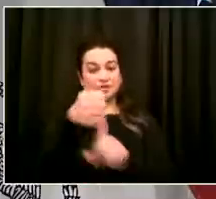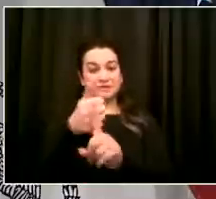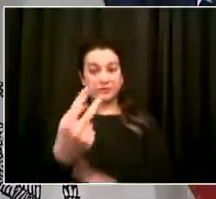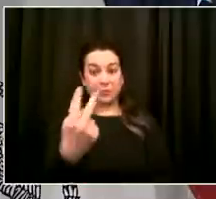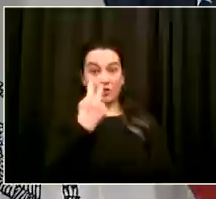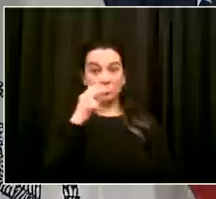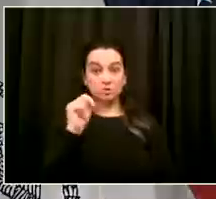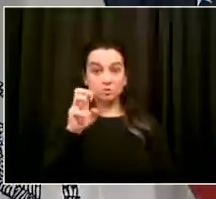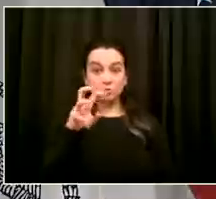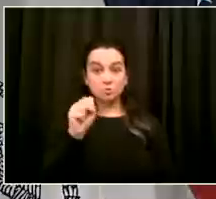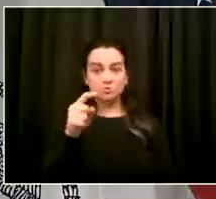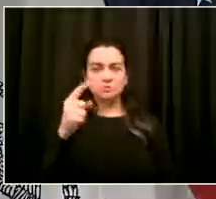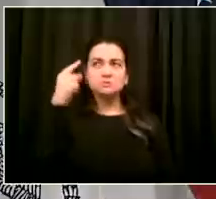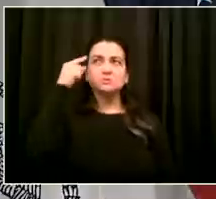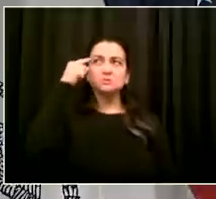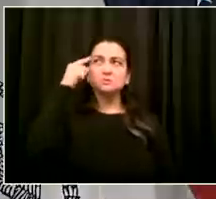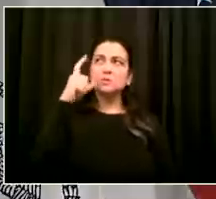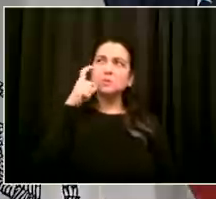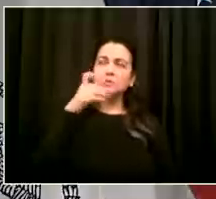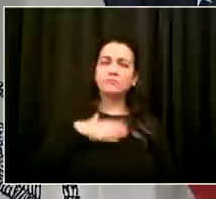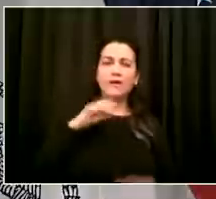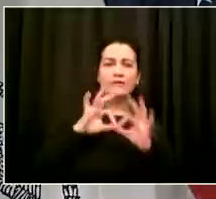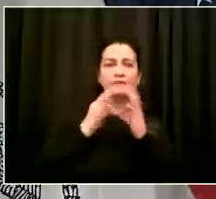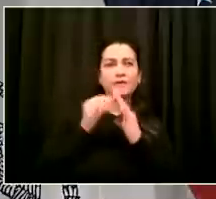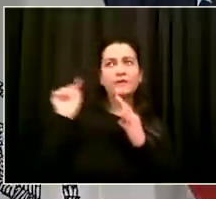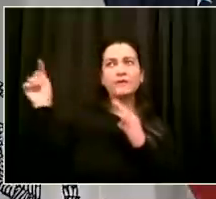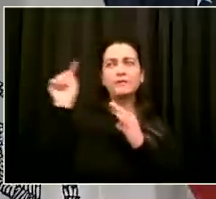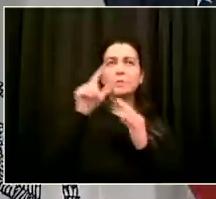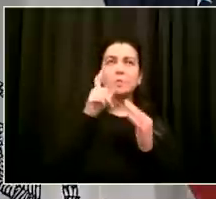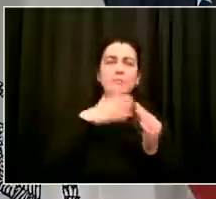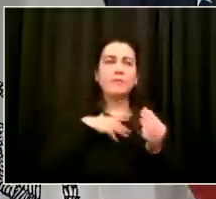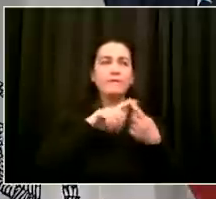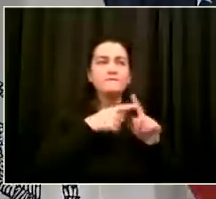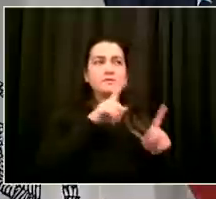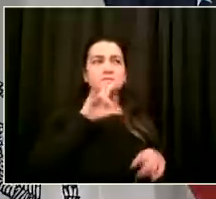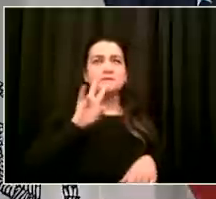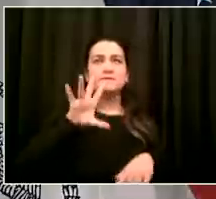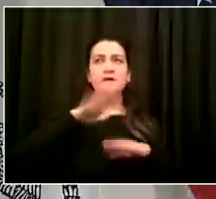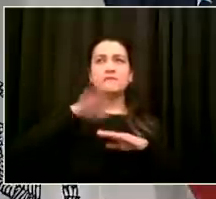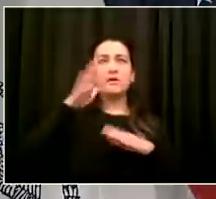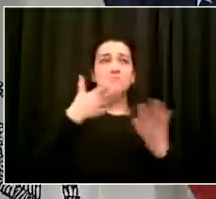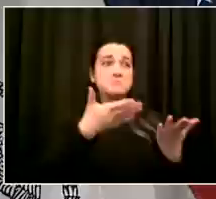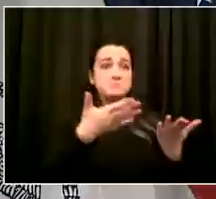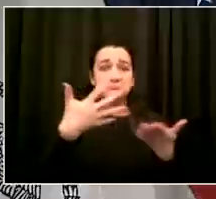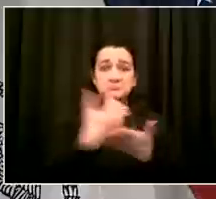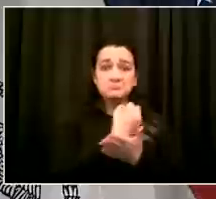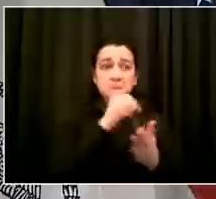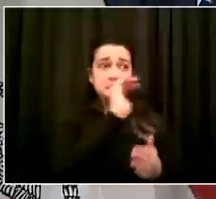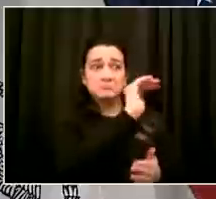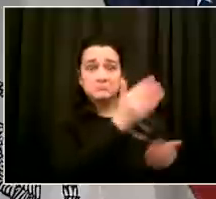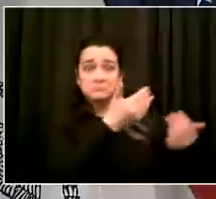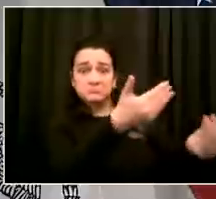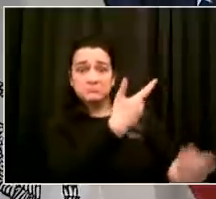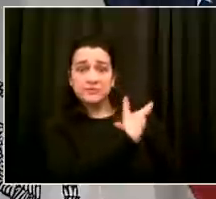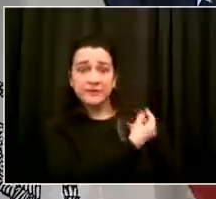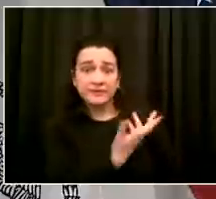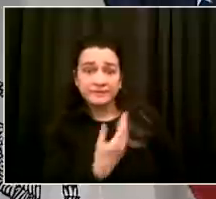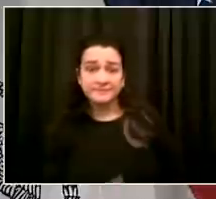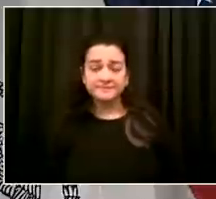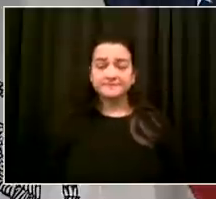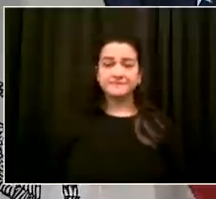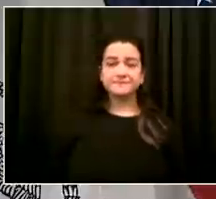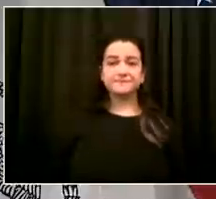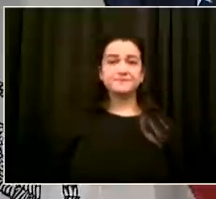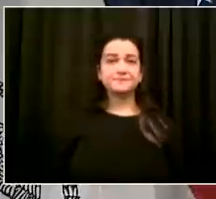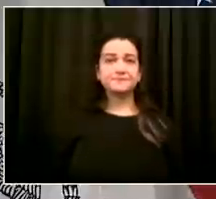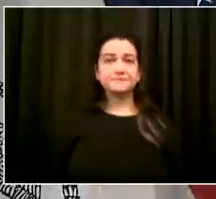Marsha, amazing woman from Southeast Queens, her son made sure she got the appointment, drove her to it, made sure that she could get